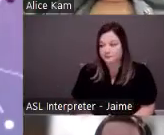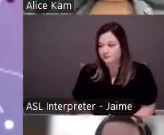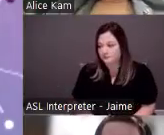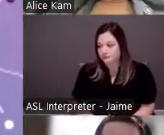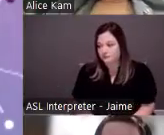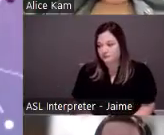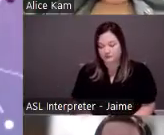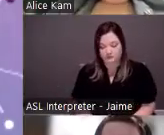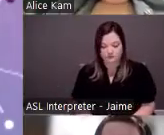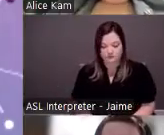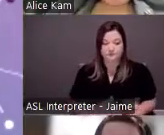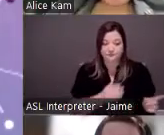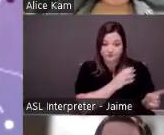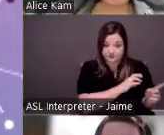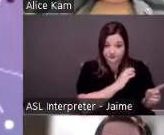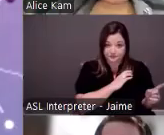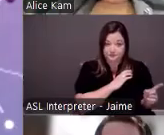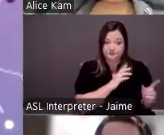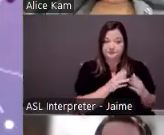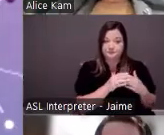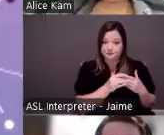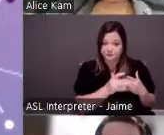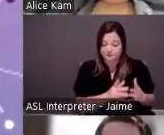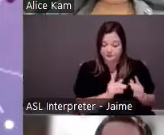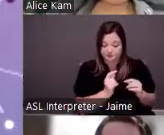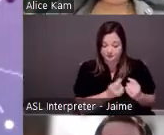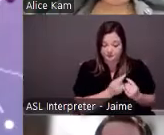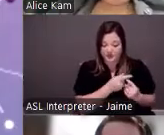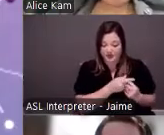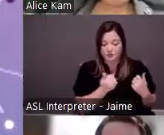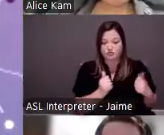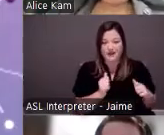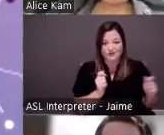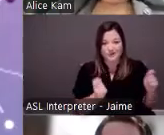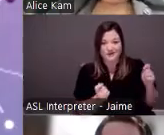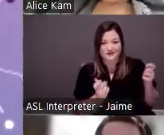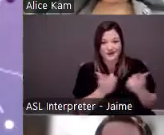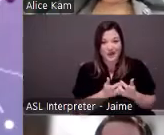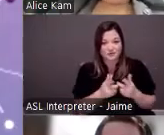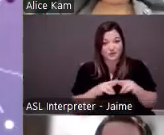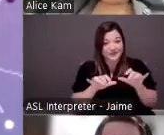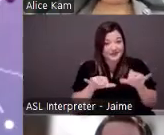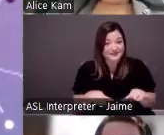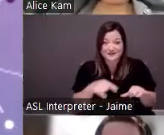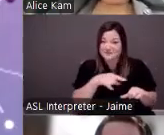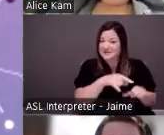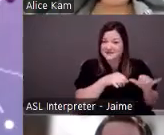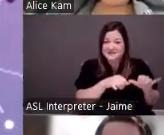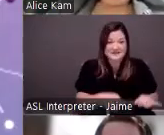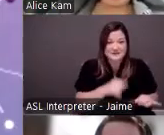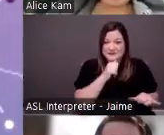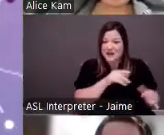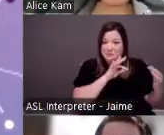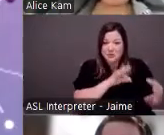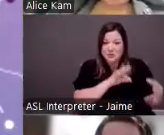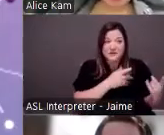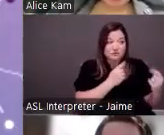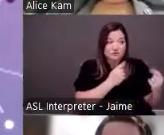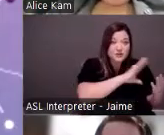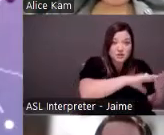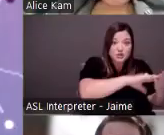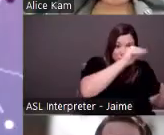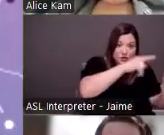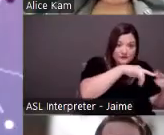So from the clinician and leader team, they're also trying to adapt to the system. The system is not perfect for them. They try to learn from the system, try